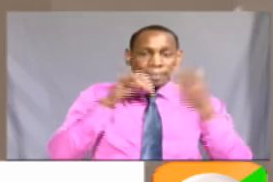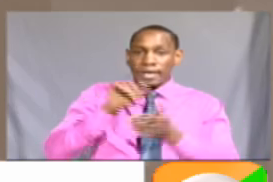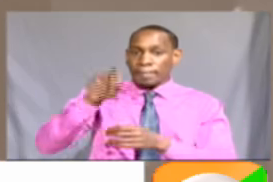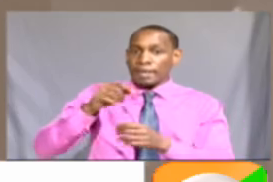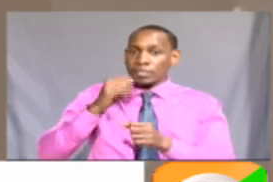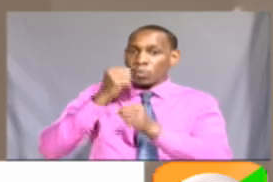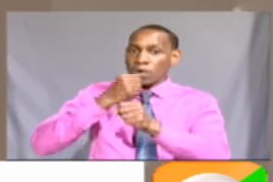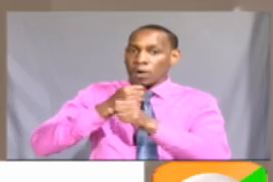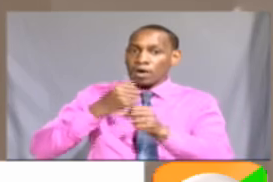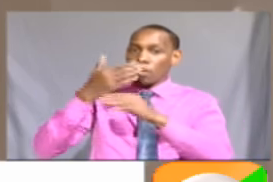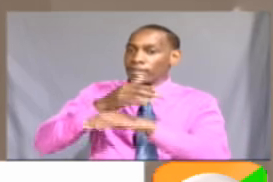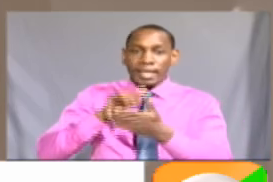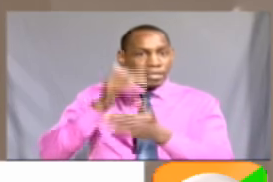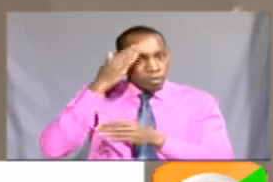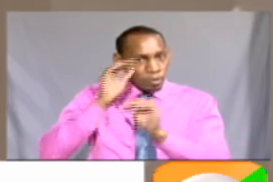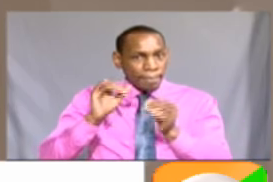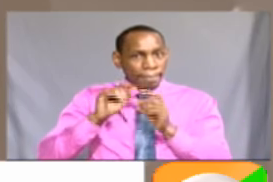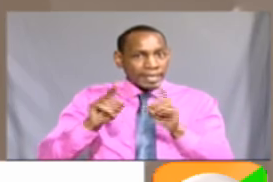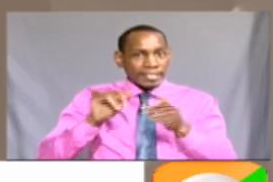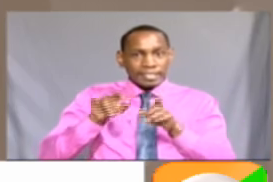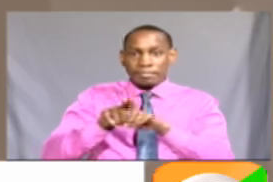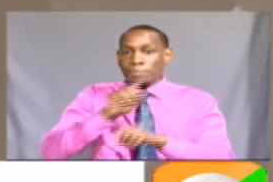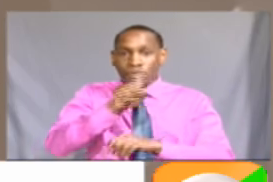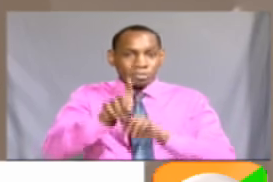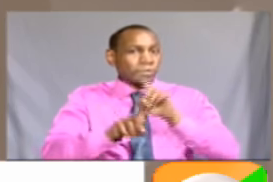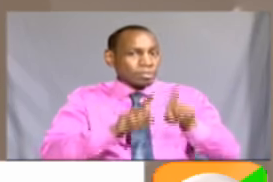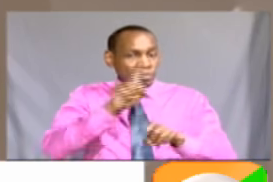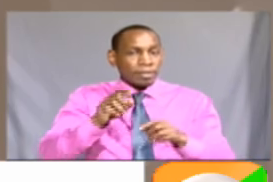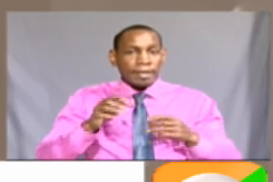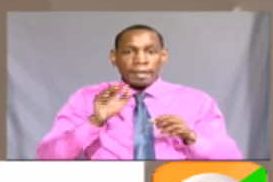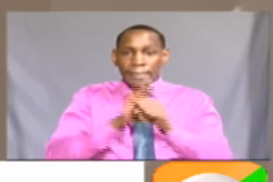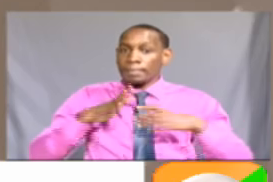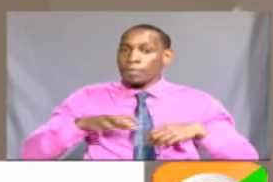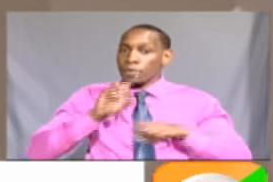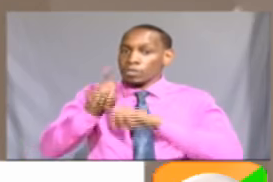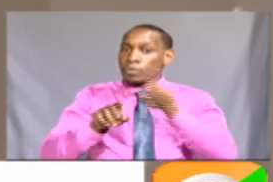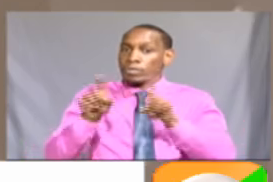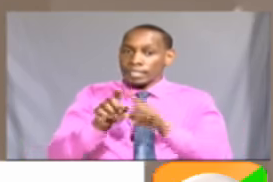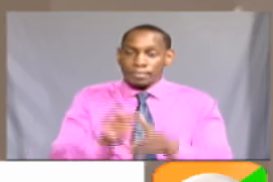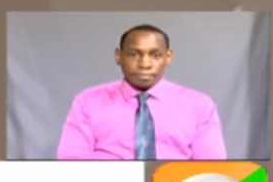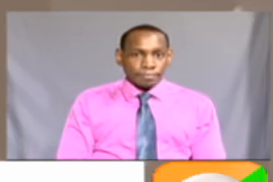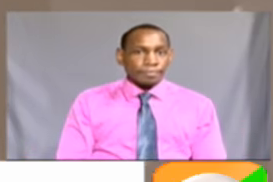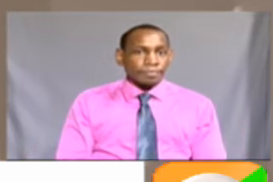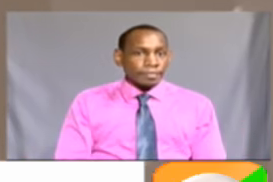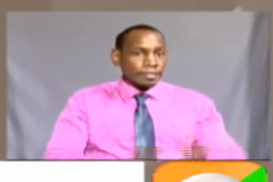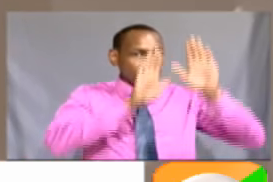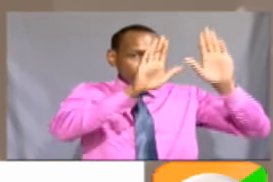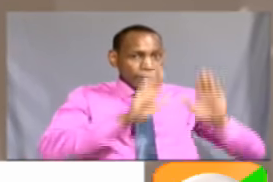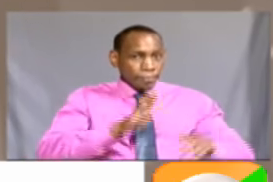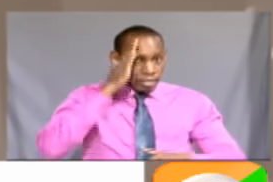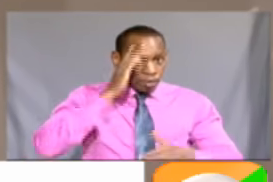go all out. And I don't know, but that's something that I've also asked. A lot of people are asking that question. It is also important to note